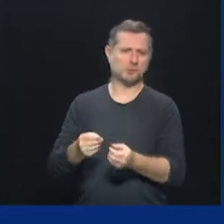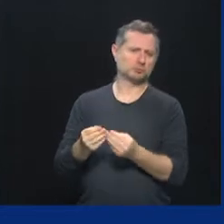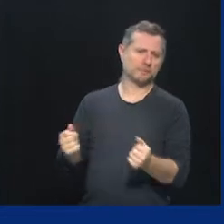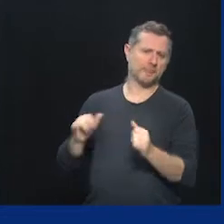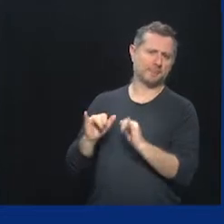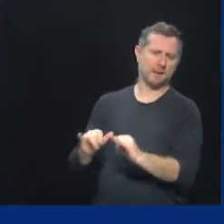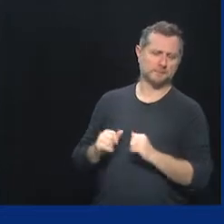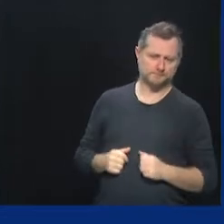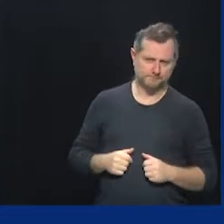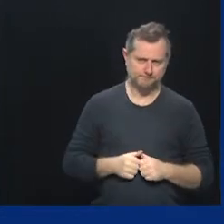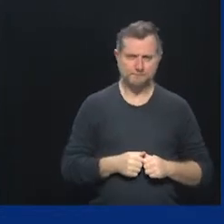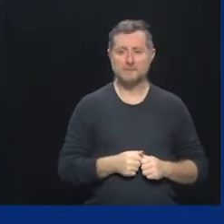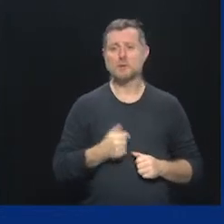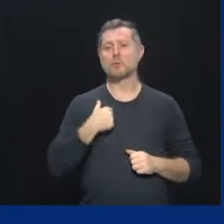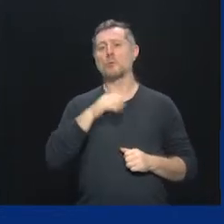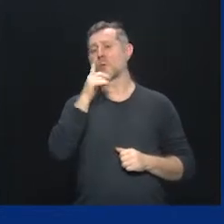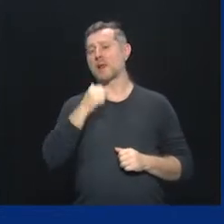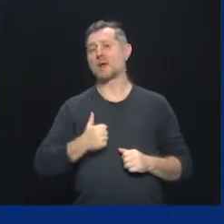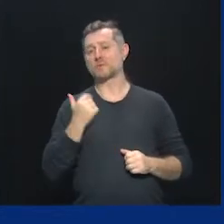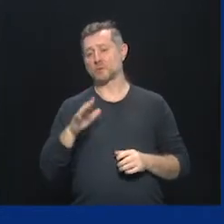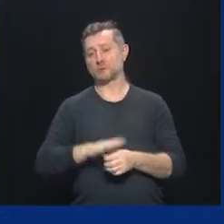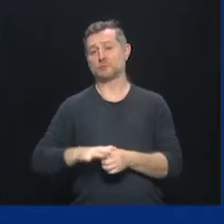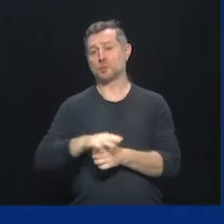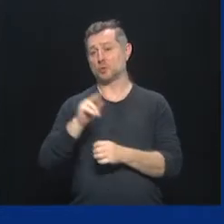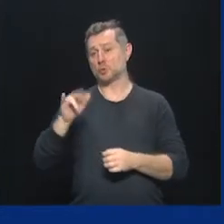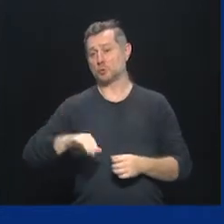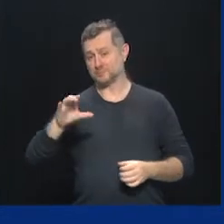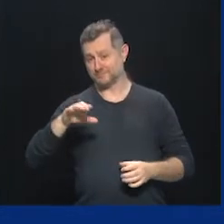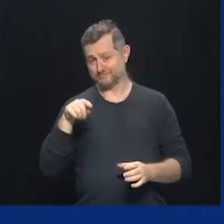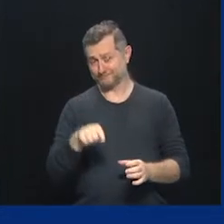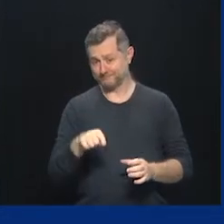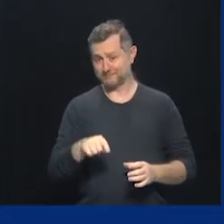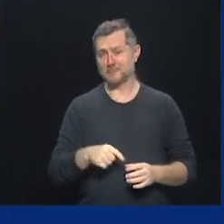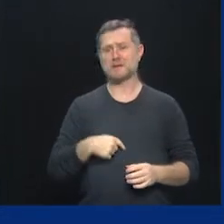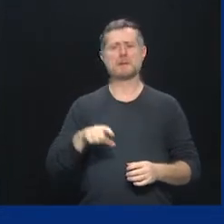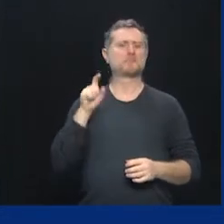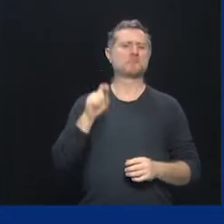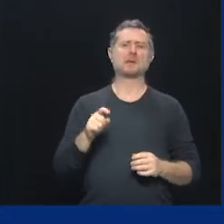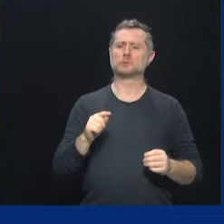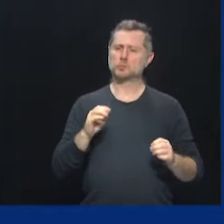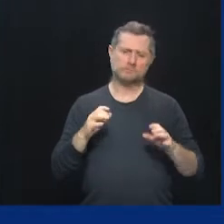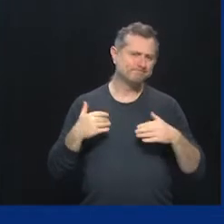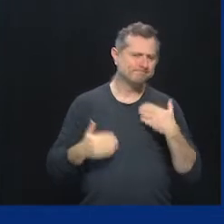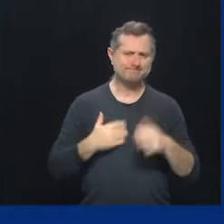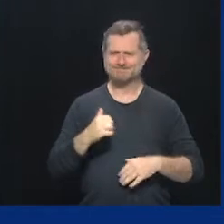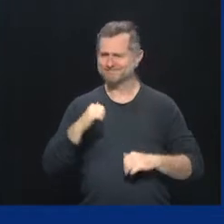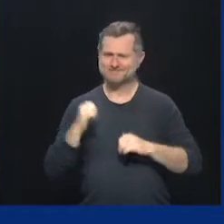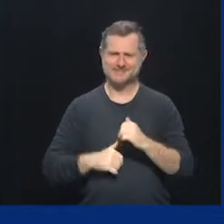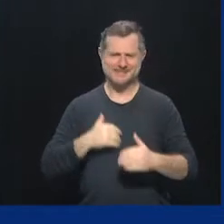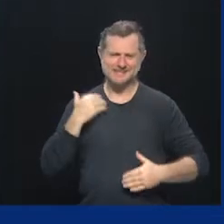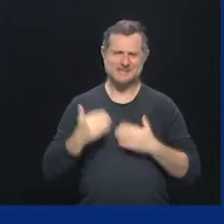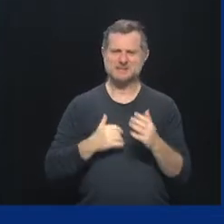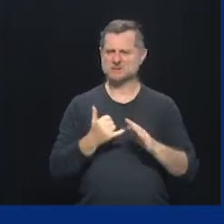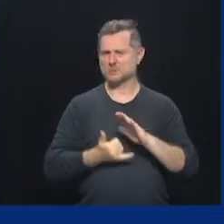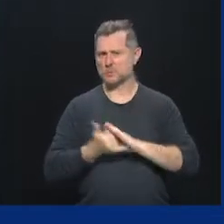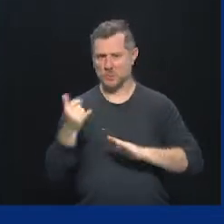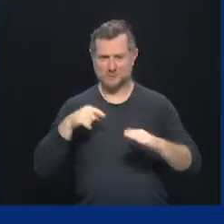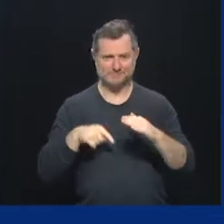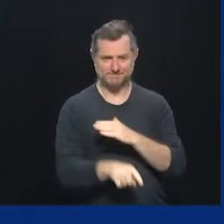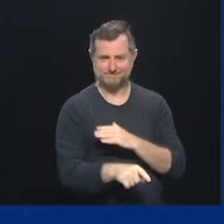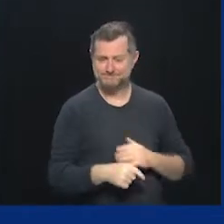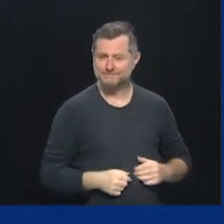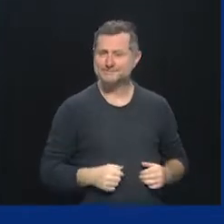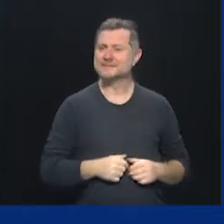who live in New York City in particular, it's about building more resiliency around those subways. I don't ever want to again see